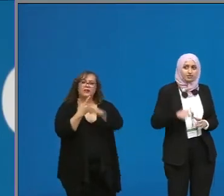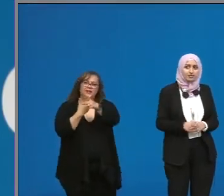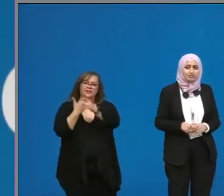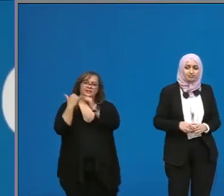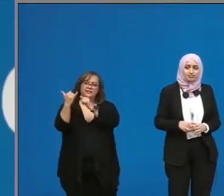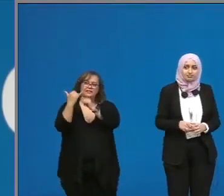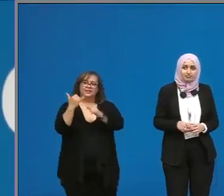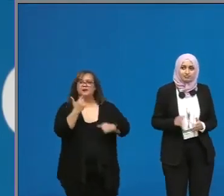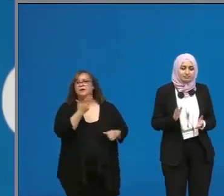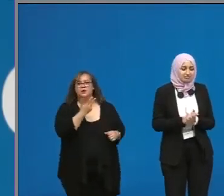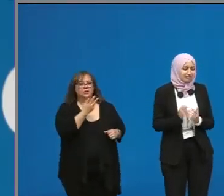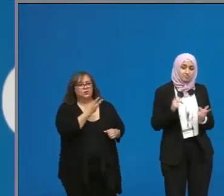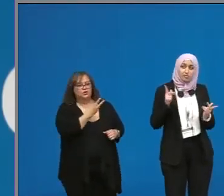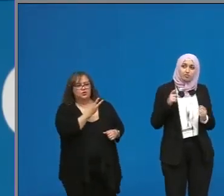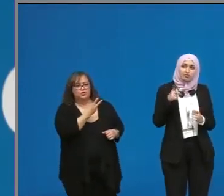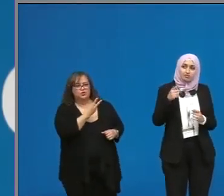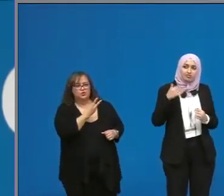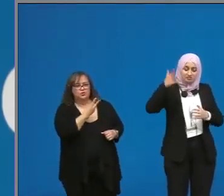Impressive. Thank you.